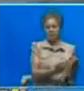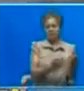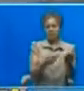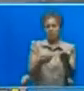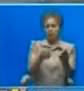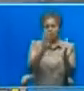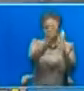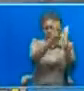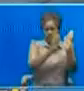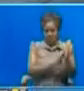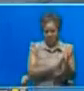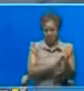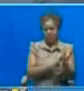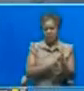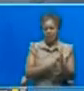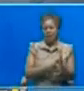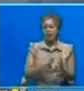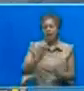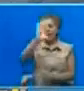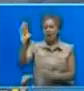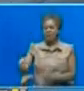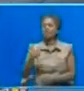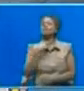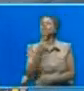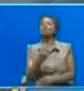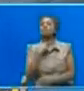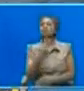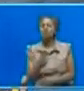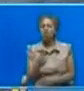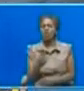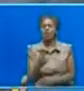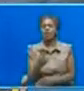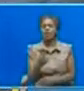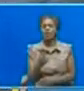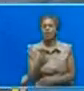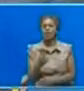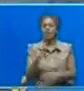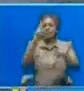motion for African Union. Chikao chijao.